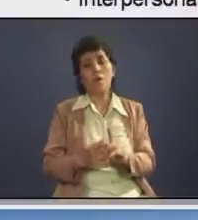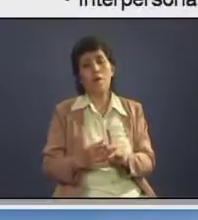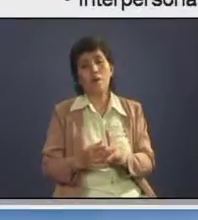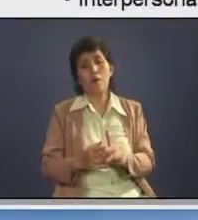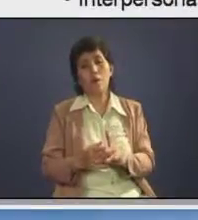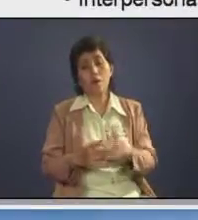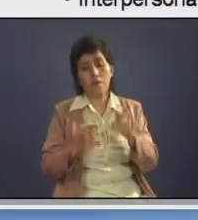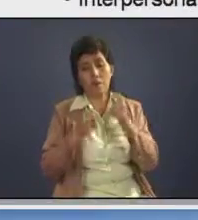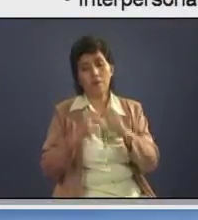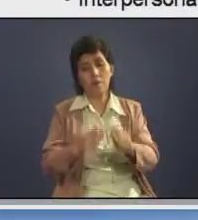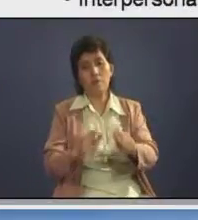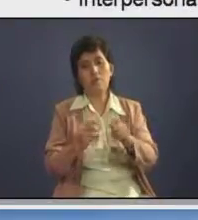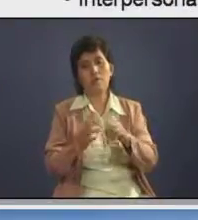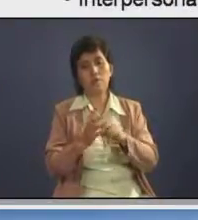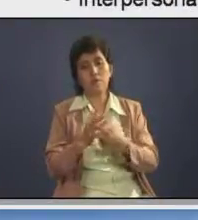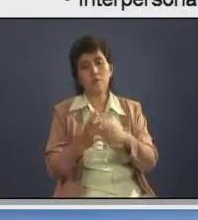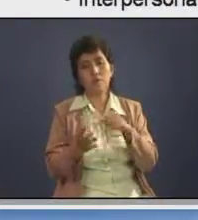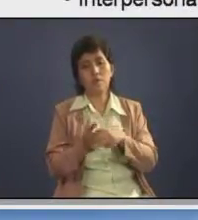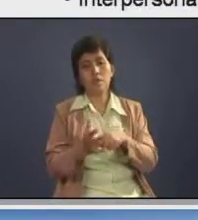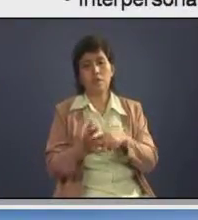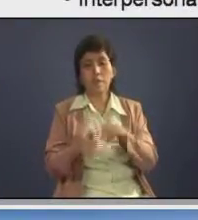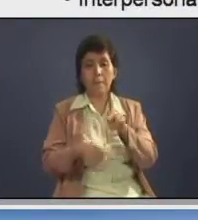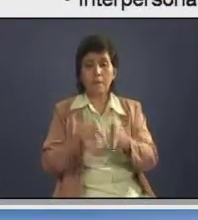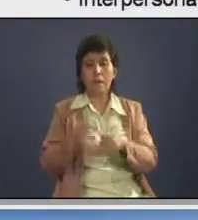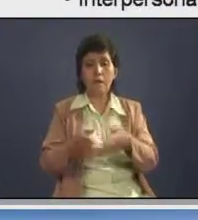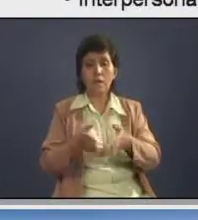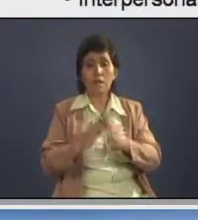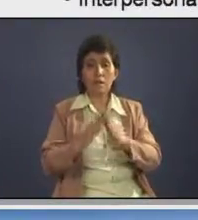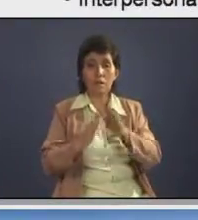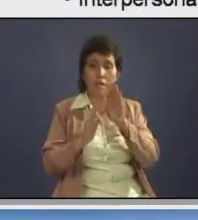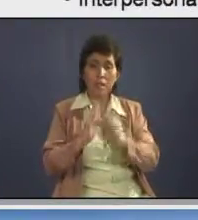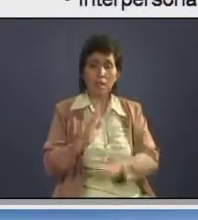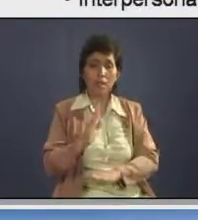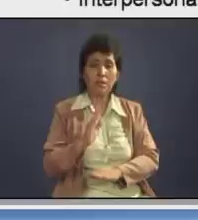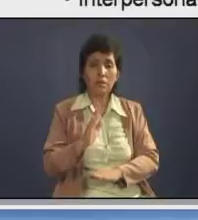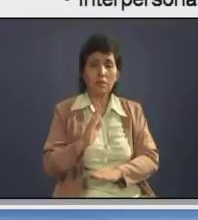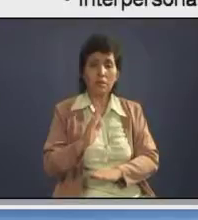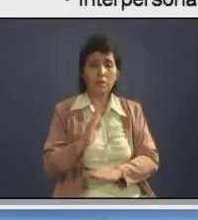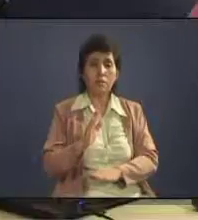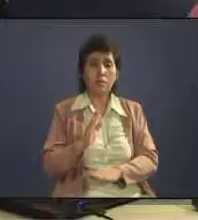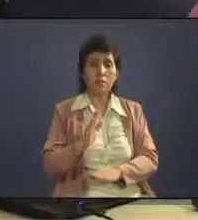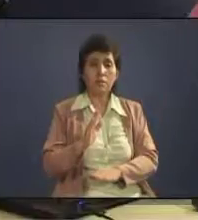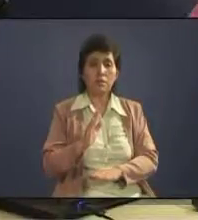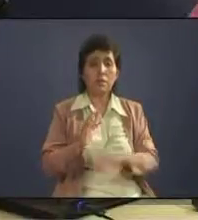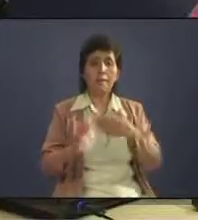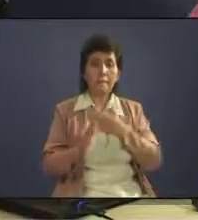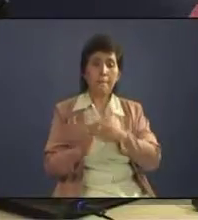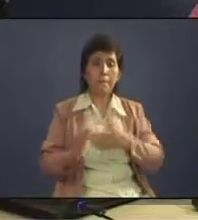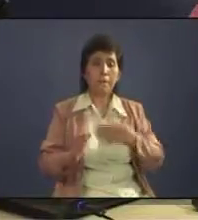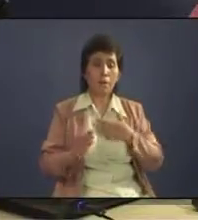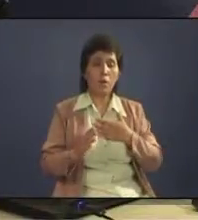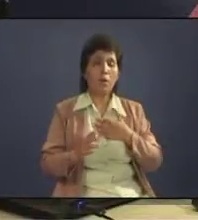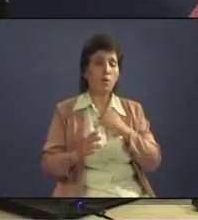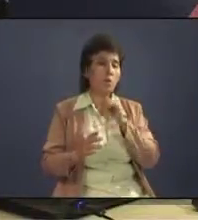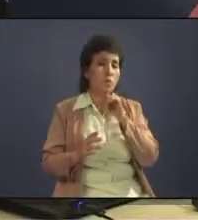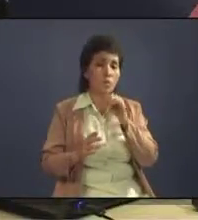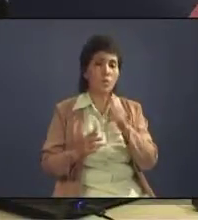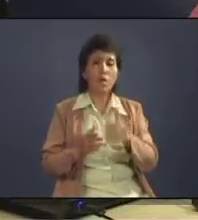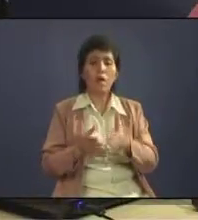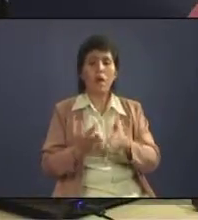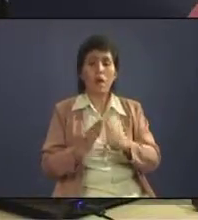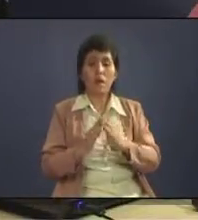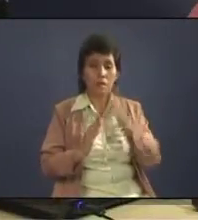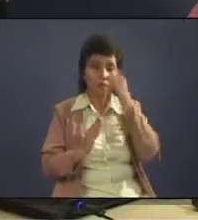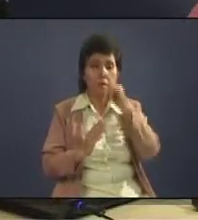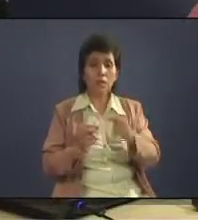next one is a sadness. Of course, when people are sad, people are less likely to help. Okay, please do not ask for donation when people are